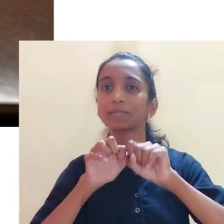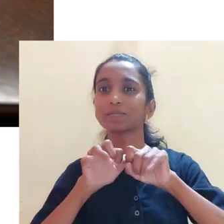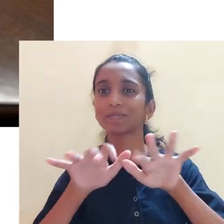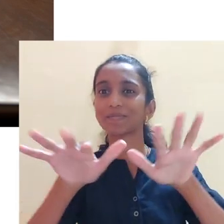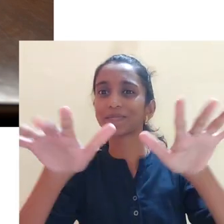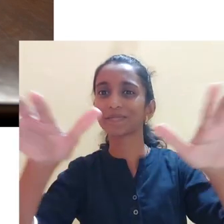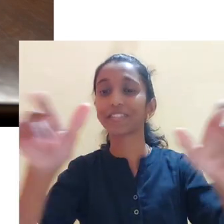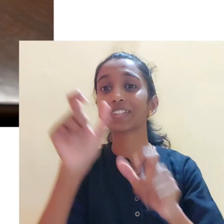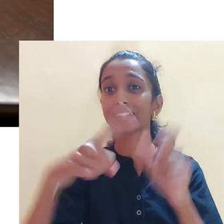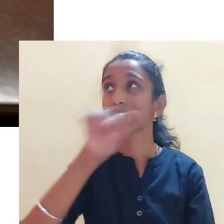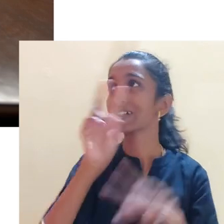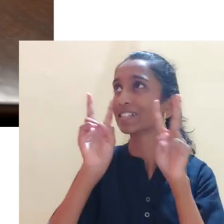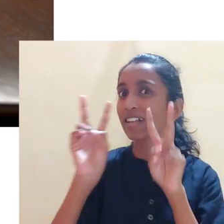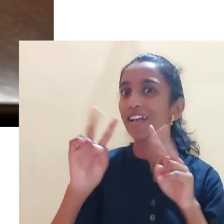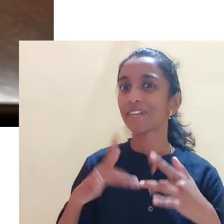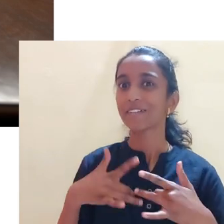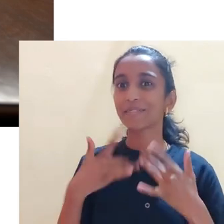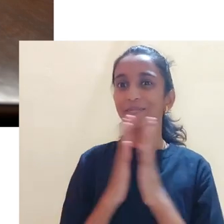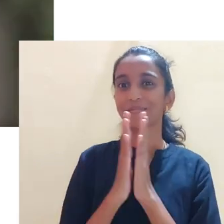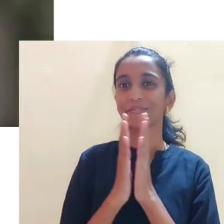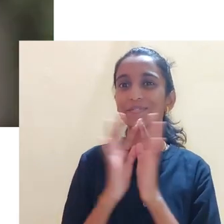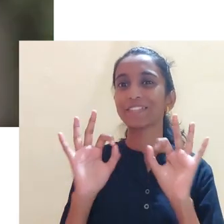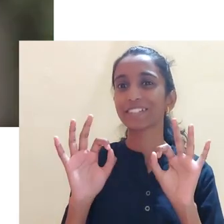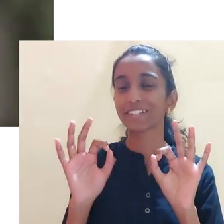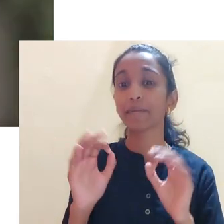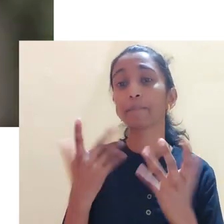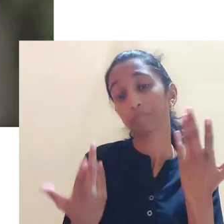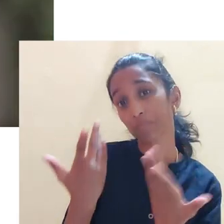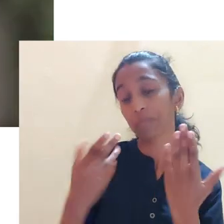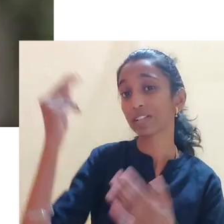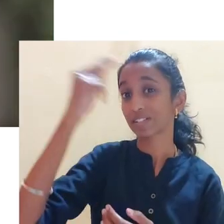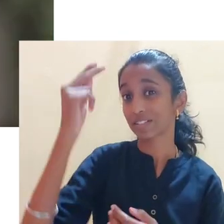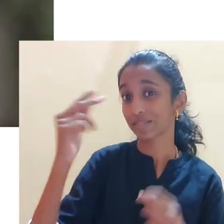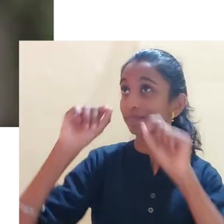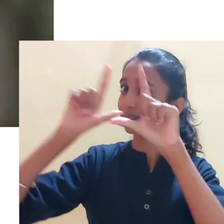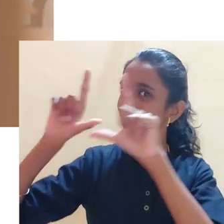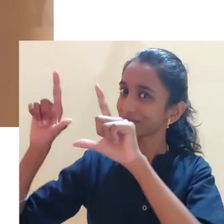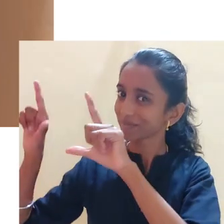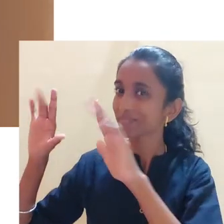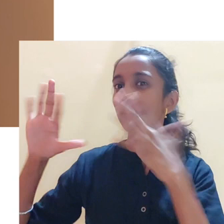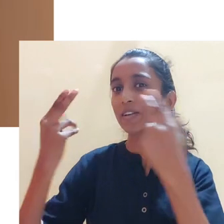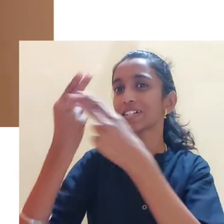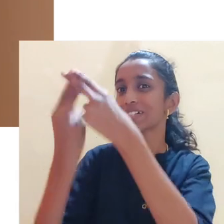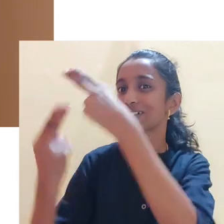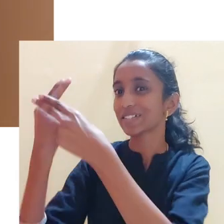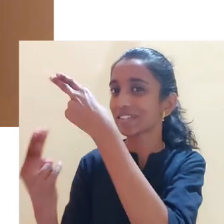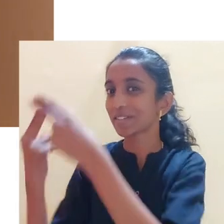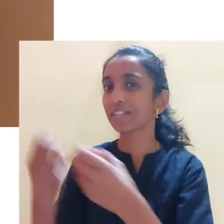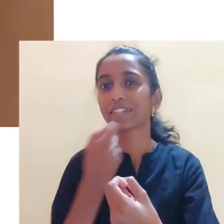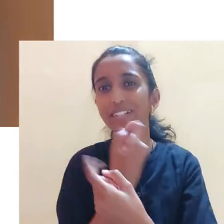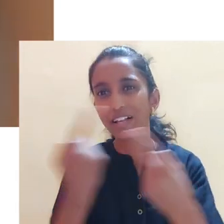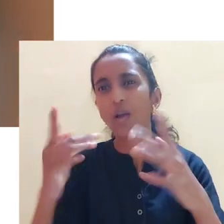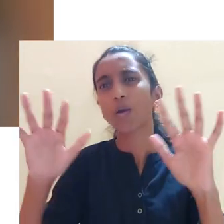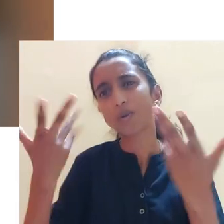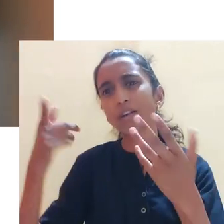audiences and that can be appreciated by all, whether it's through the artworks displayed, the stories revealed, or